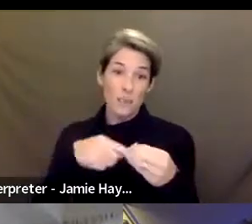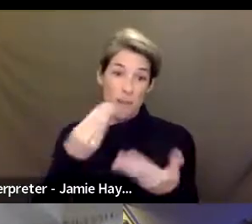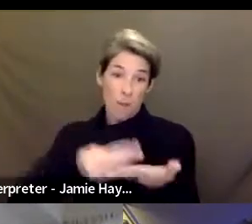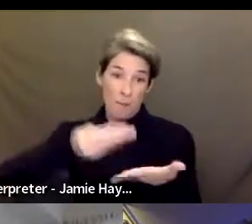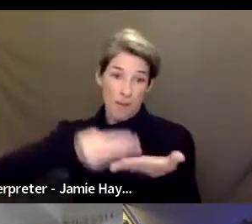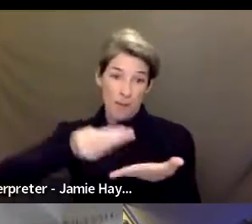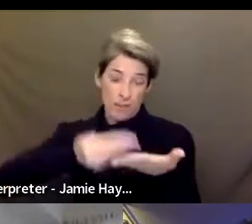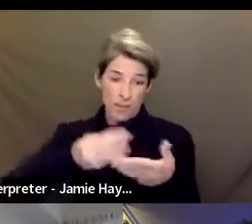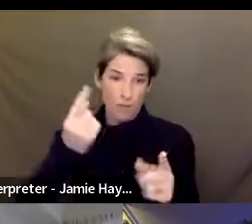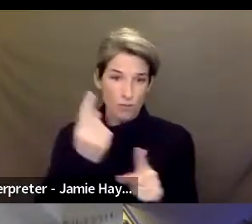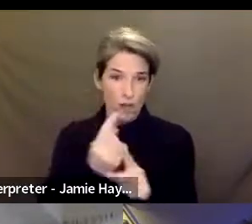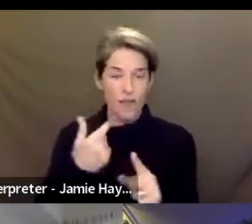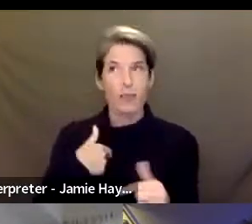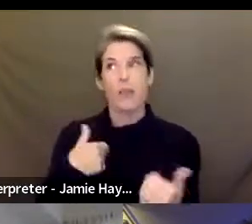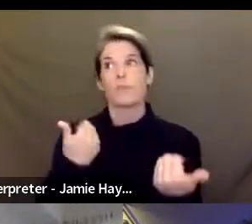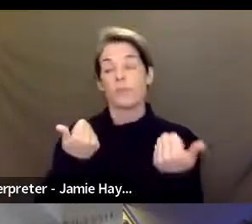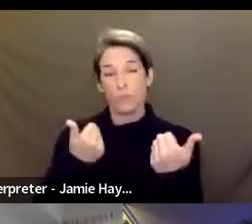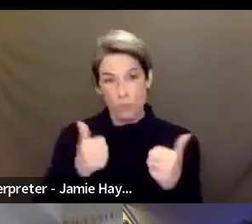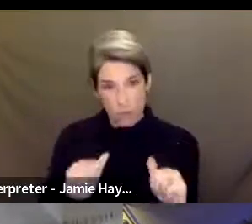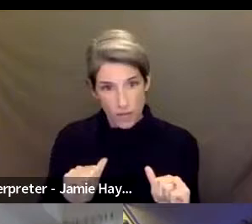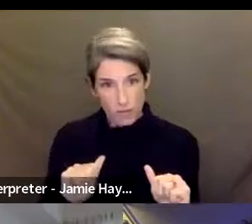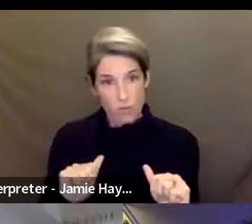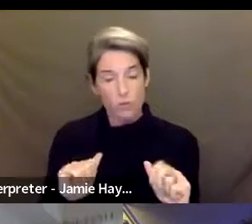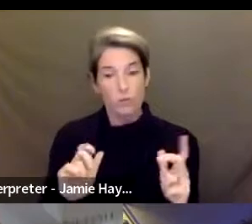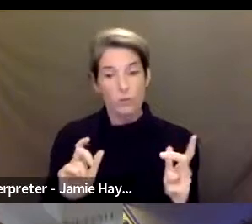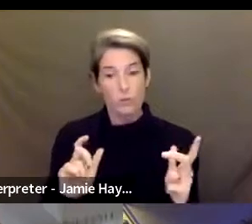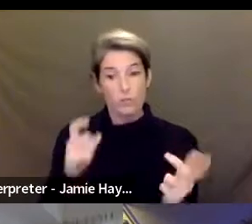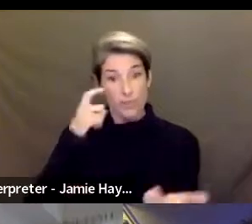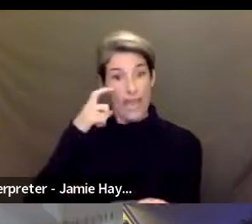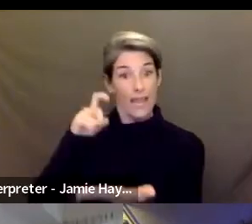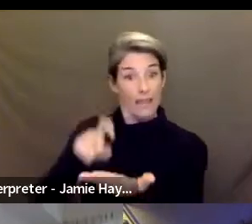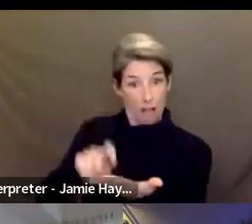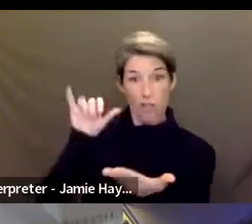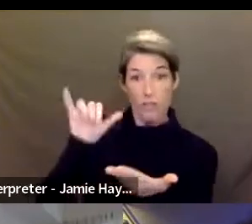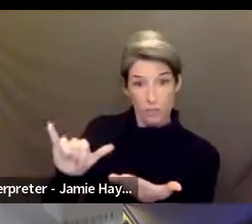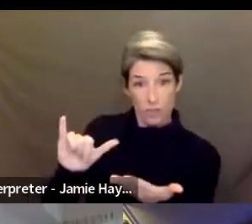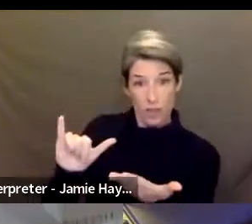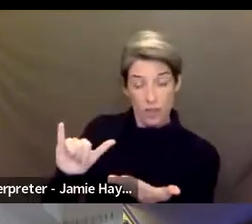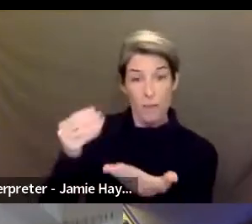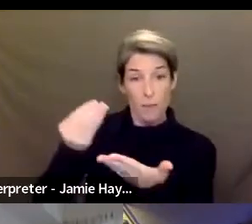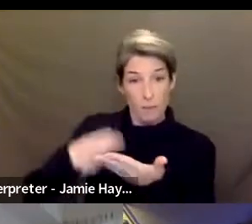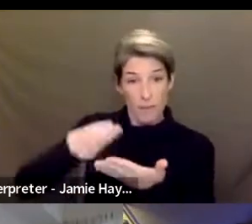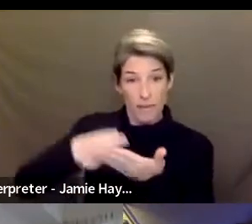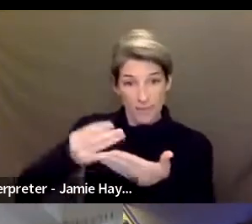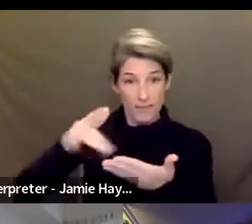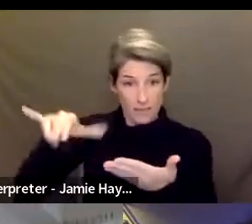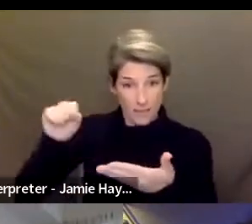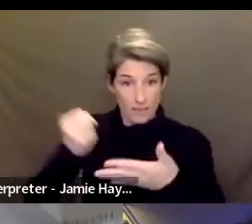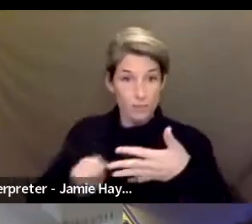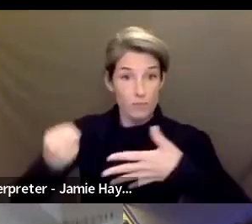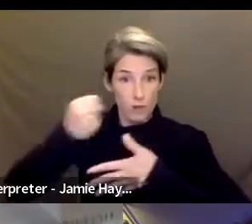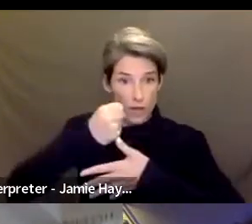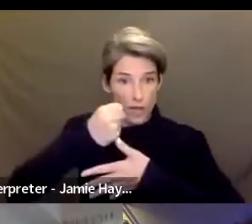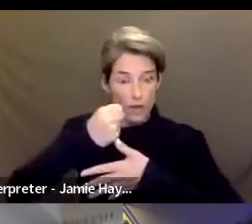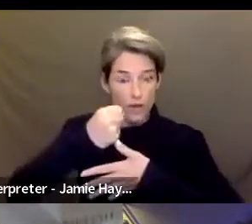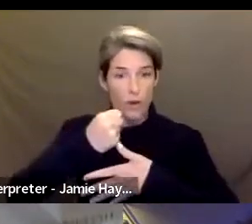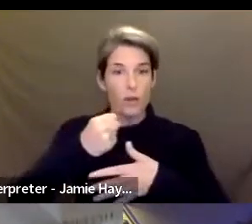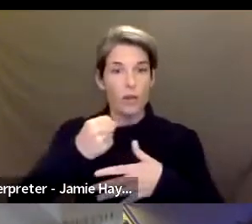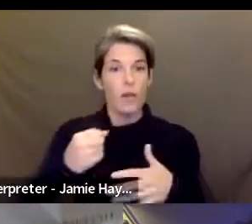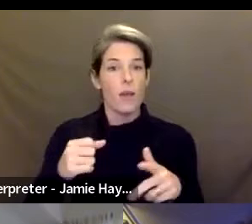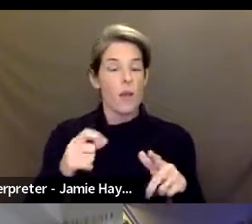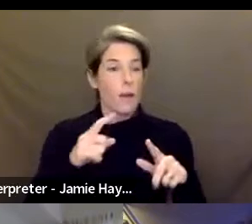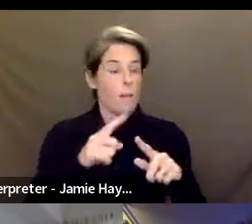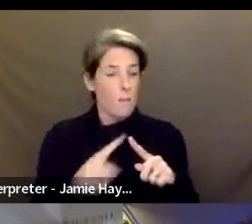something that I am trying to reconcile as I'm doing this work, is for all of the general